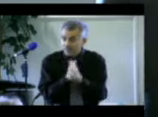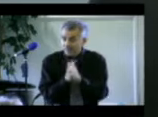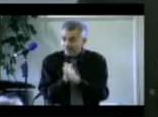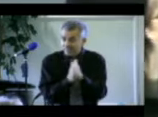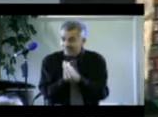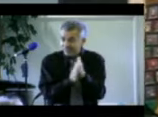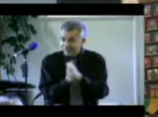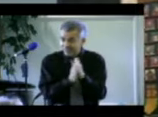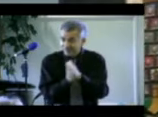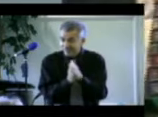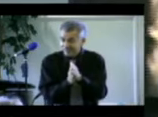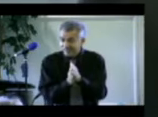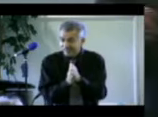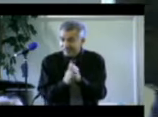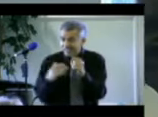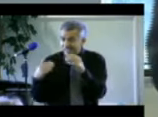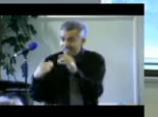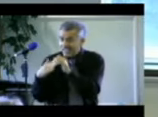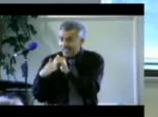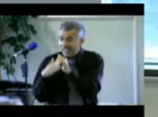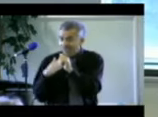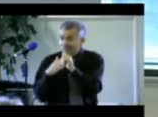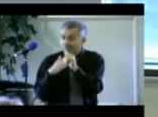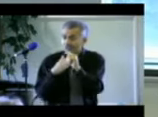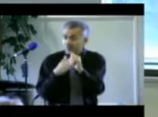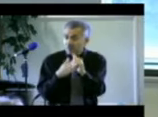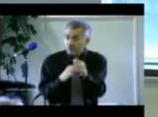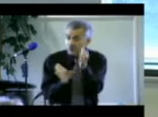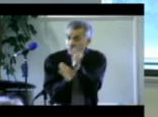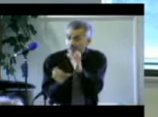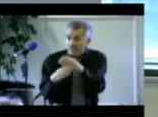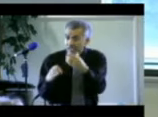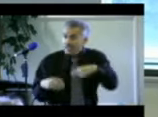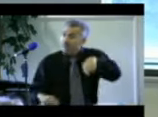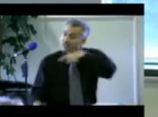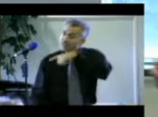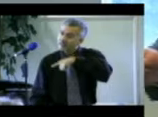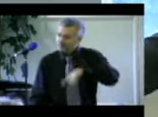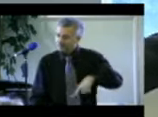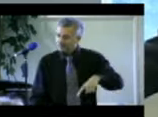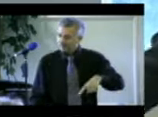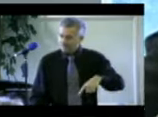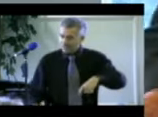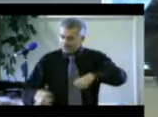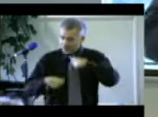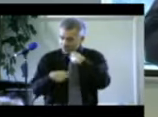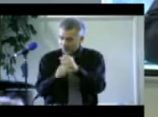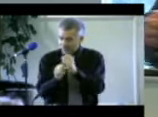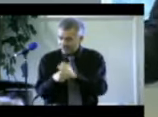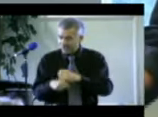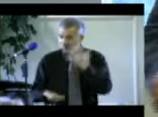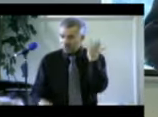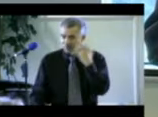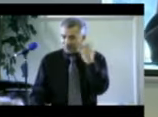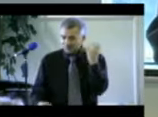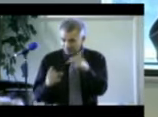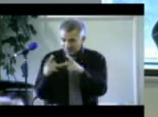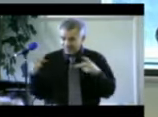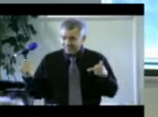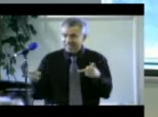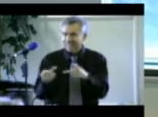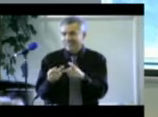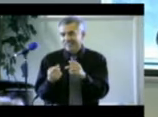that drove him not only to create us, to make this wonderful place that is so marred by